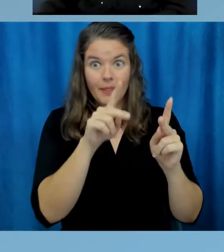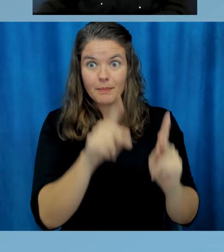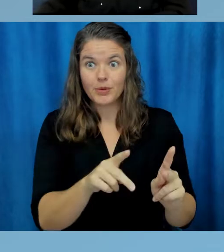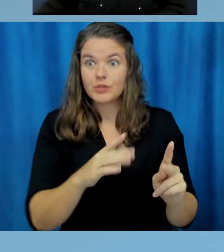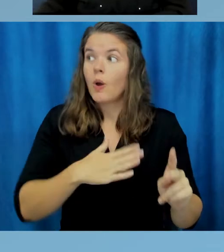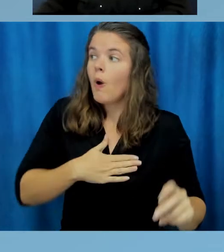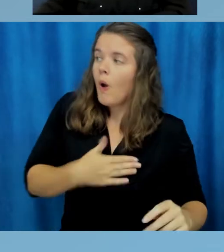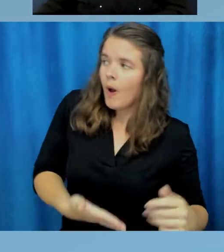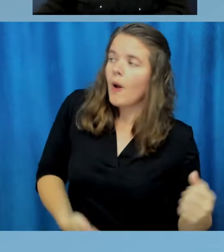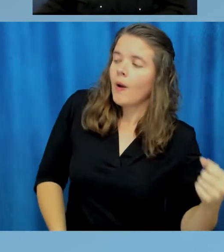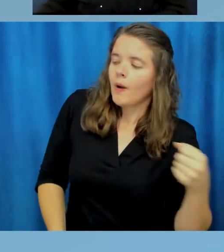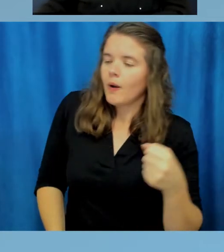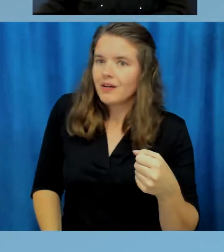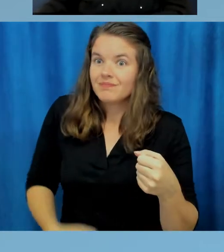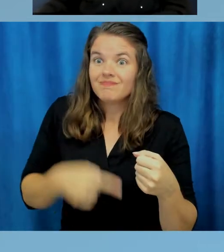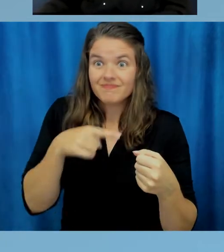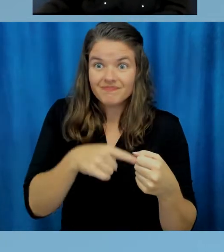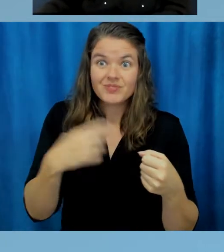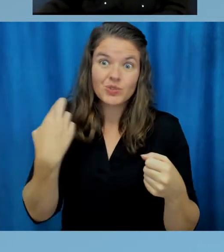who obliges.